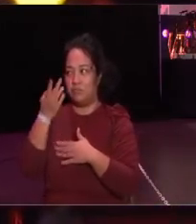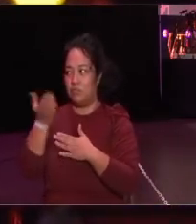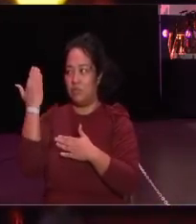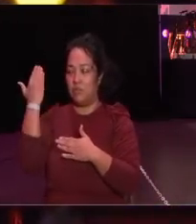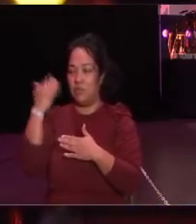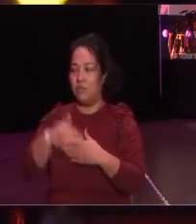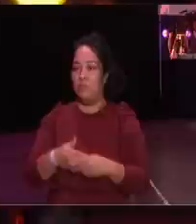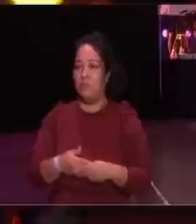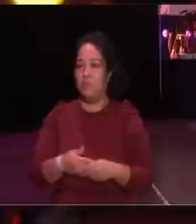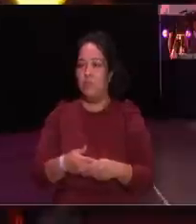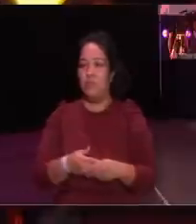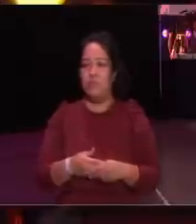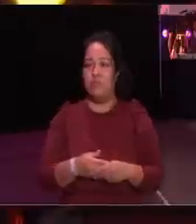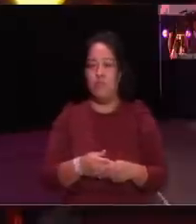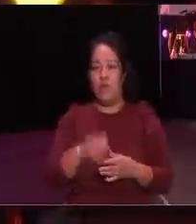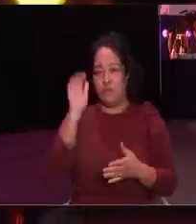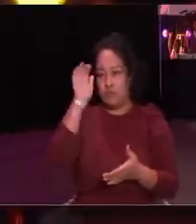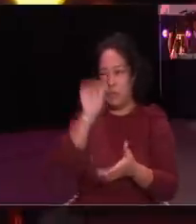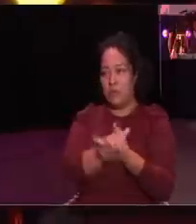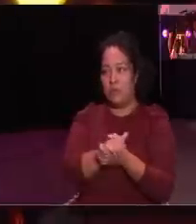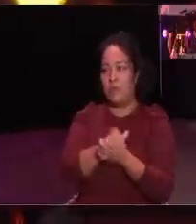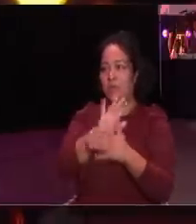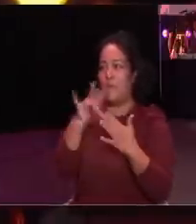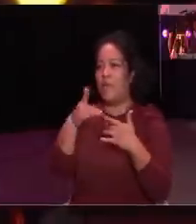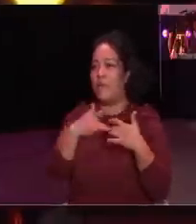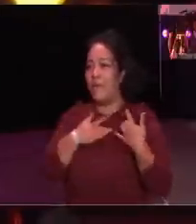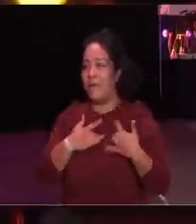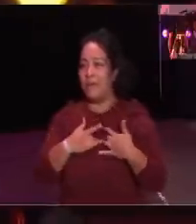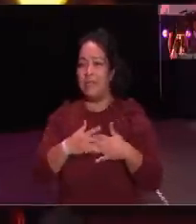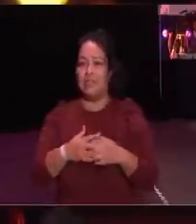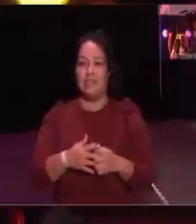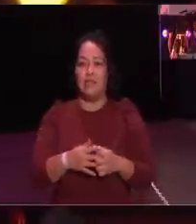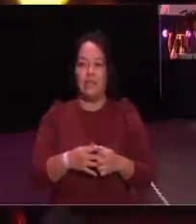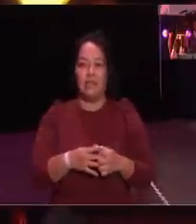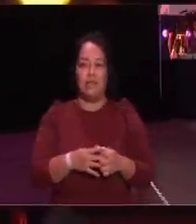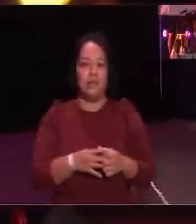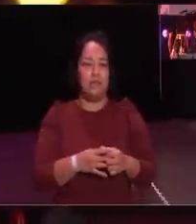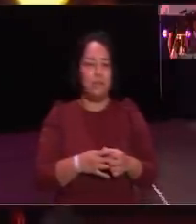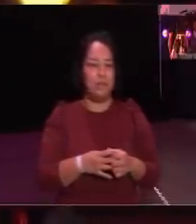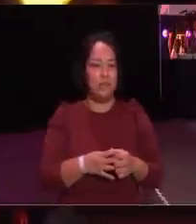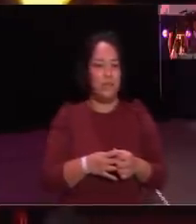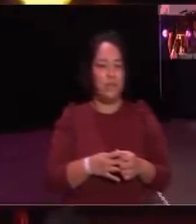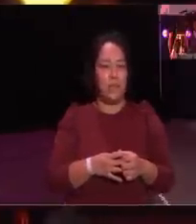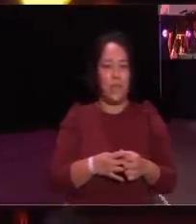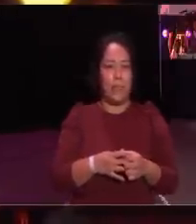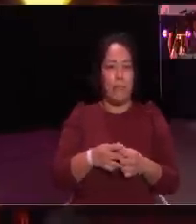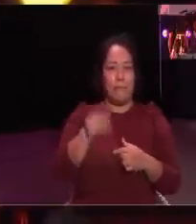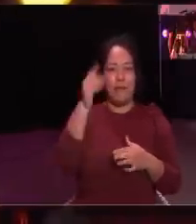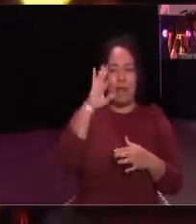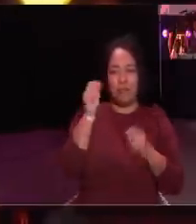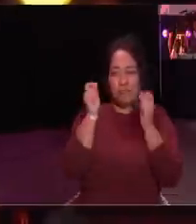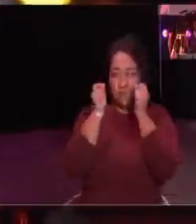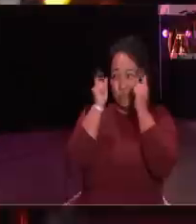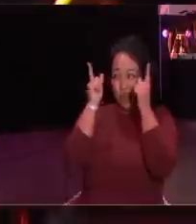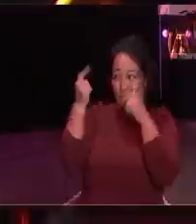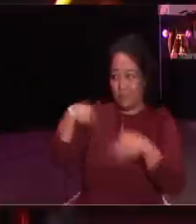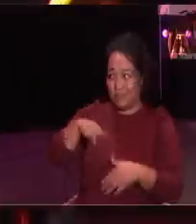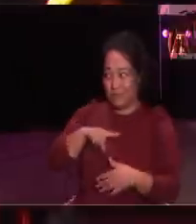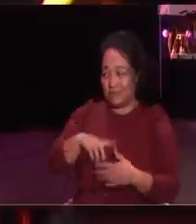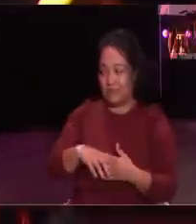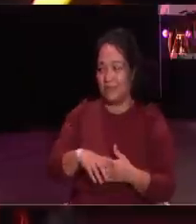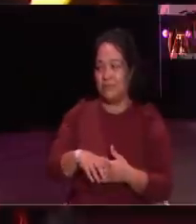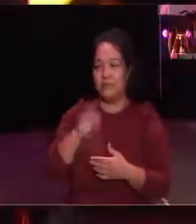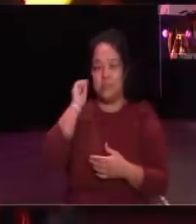con todo mi corazón. I am believing with all my heart. Que Dios nos va a sorprender. That God will surprise us. Oiga bien